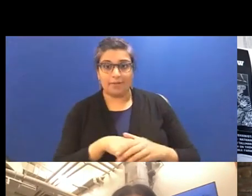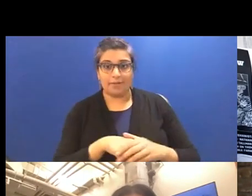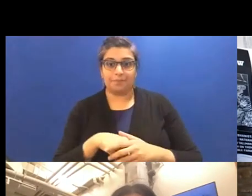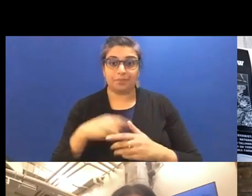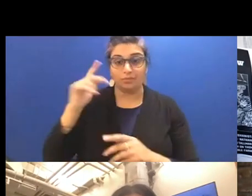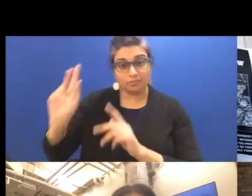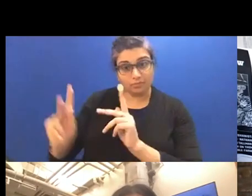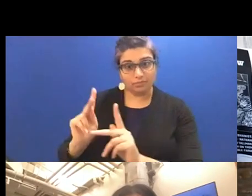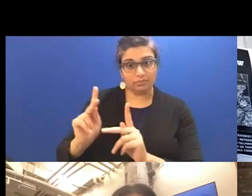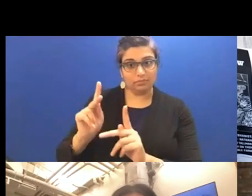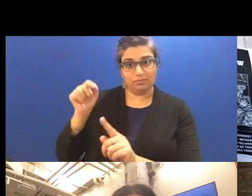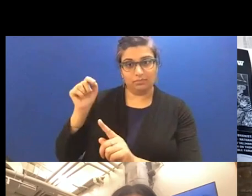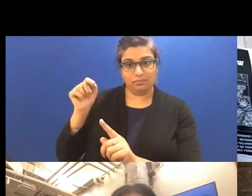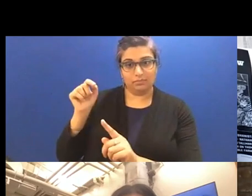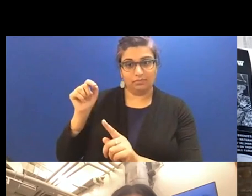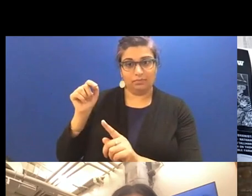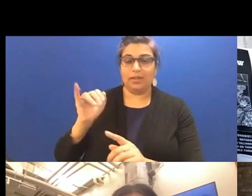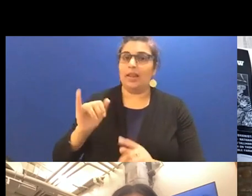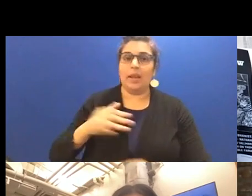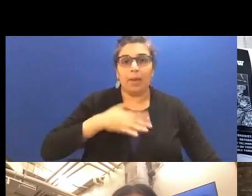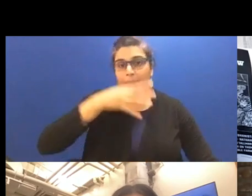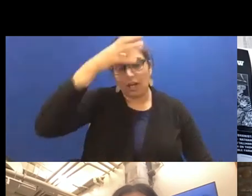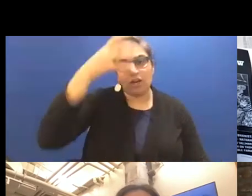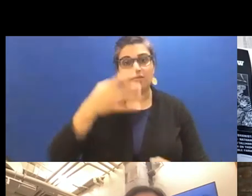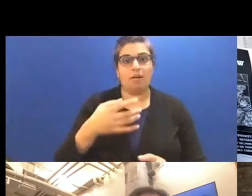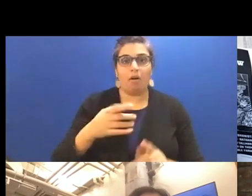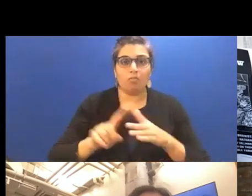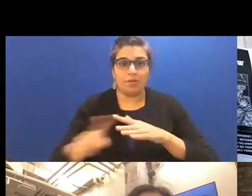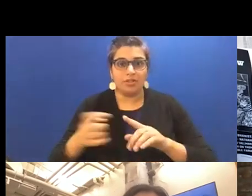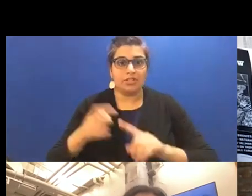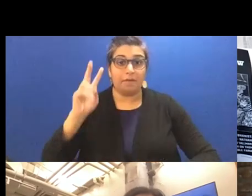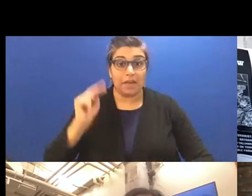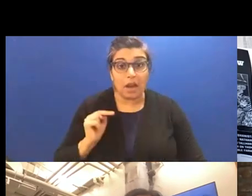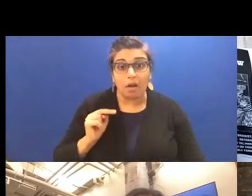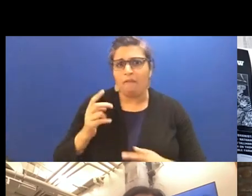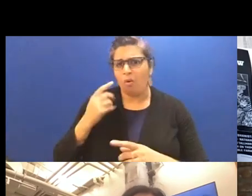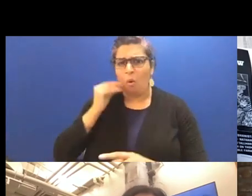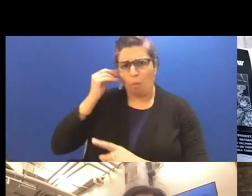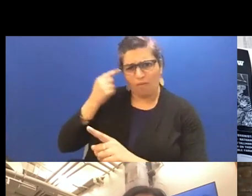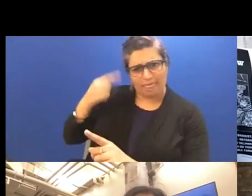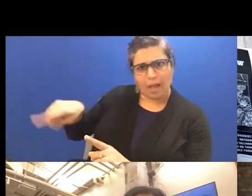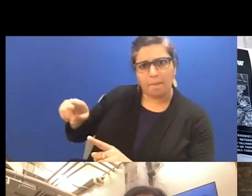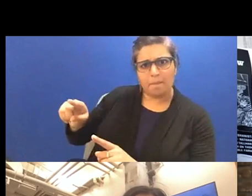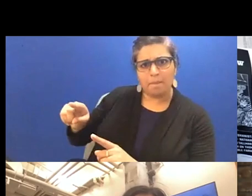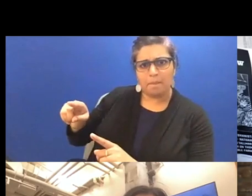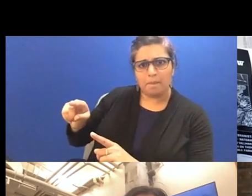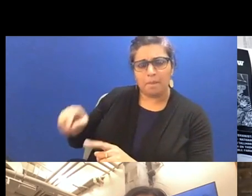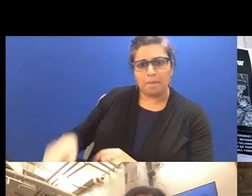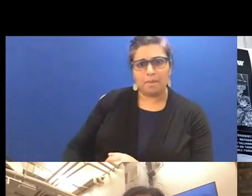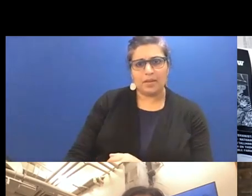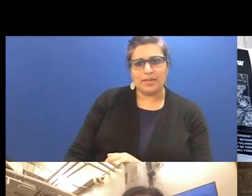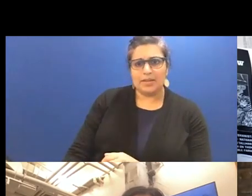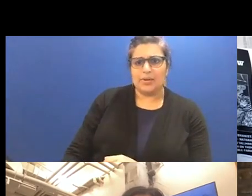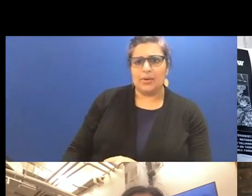people who are, my parents are refugees from Vietnam. So, home for them is very, it's